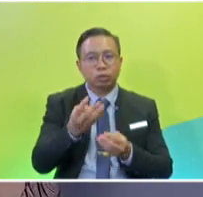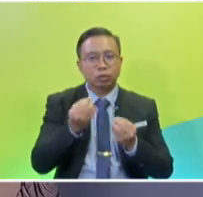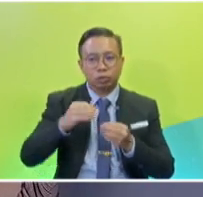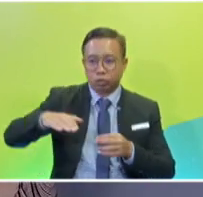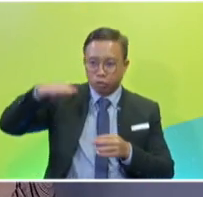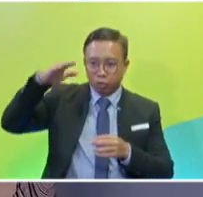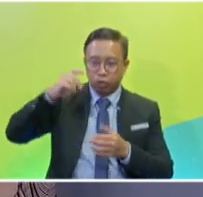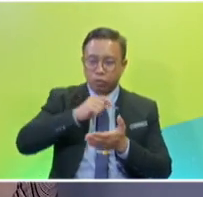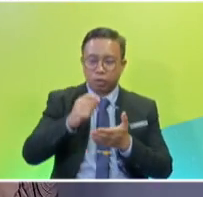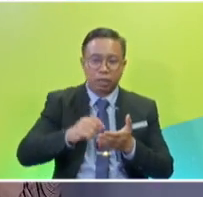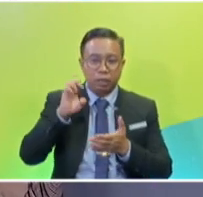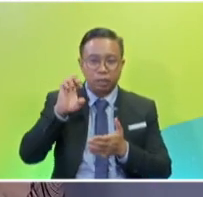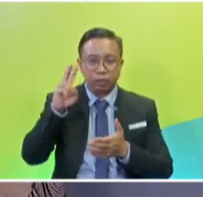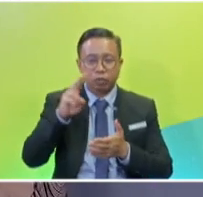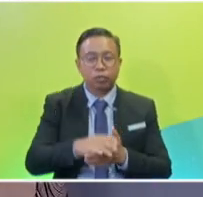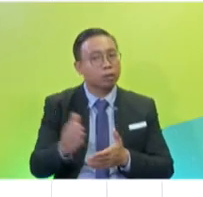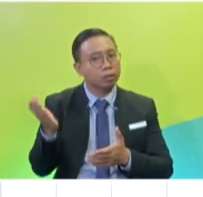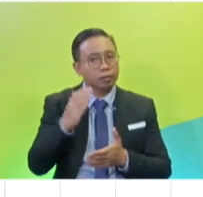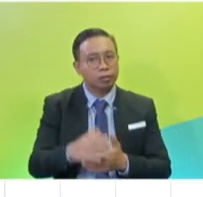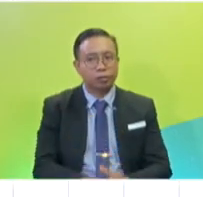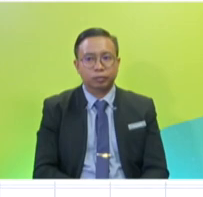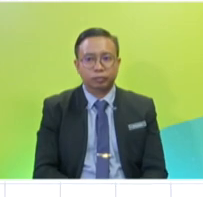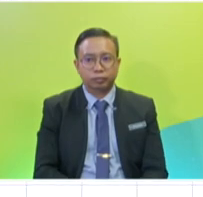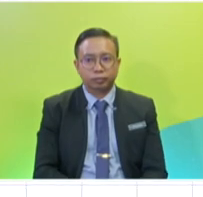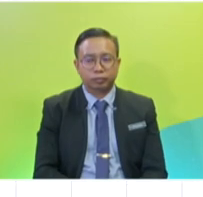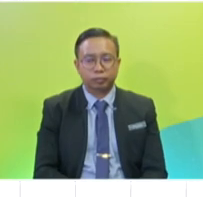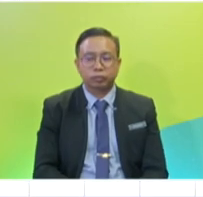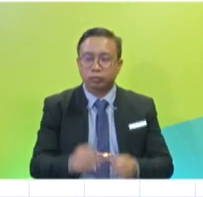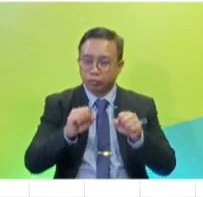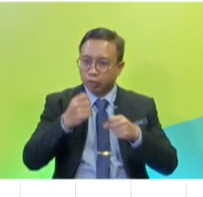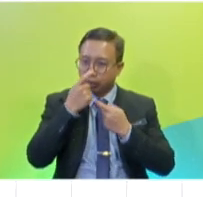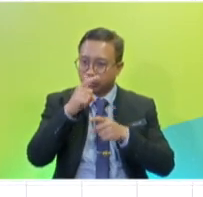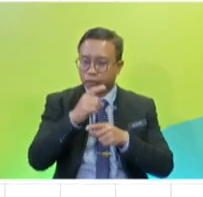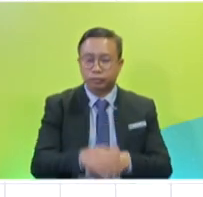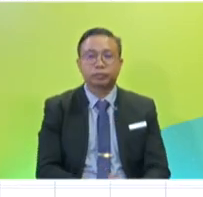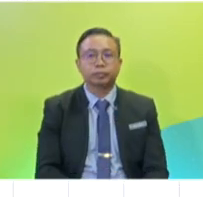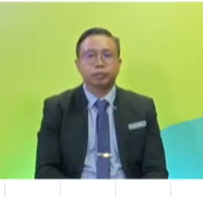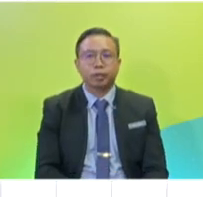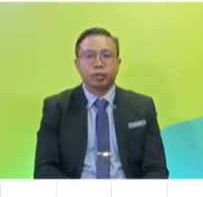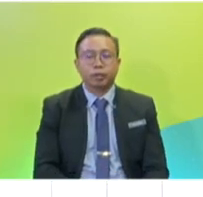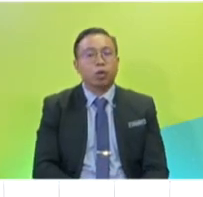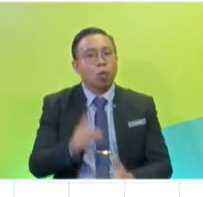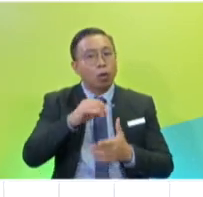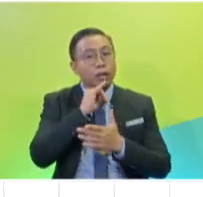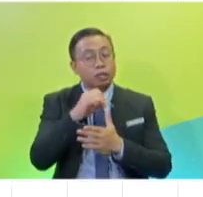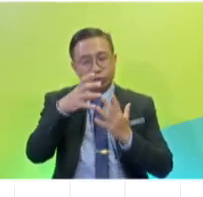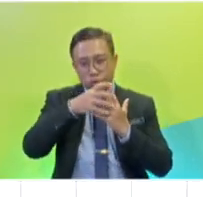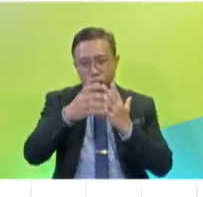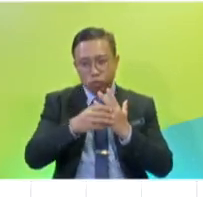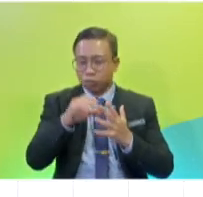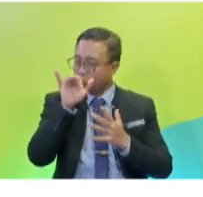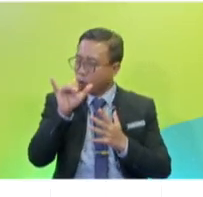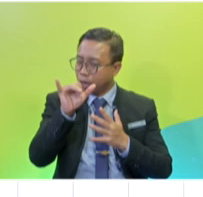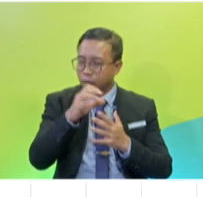and write E2. Come on, guys. Who can that be? Can I answer, madam? Yes, Shida. So, what's your choice? Why, what, or